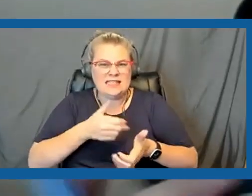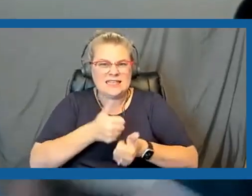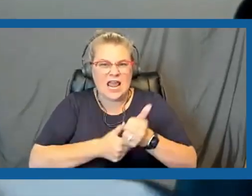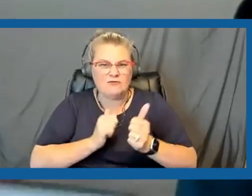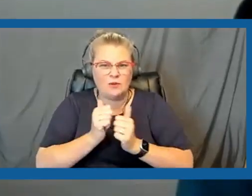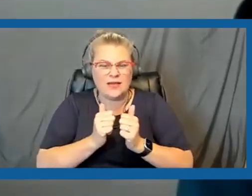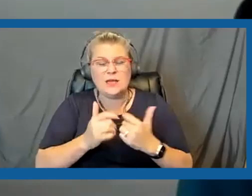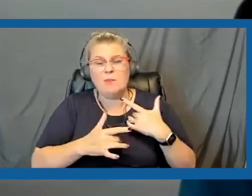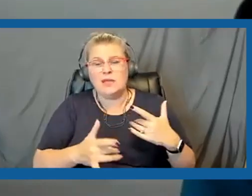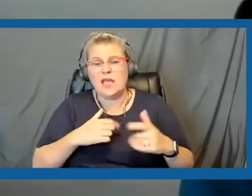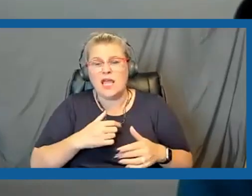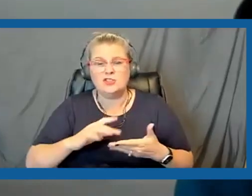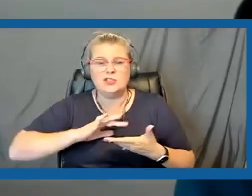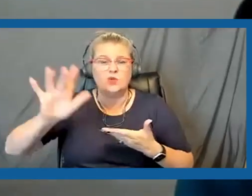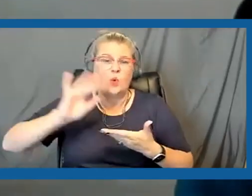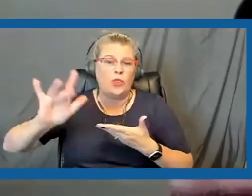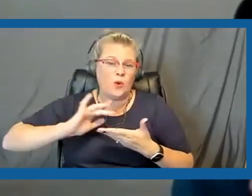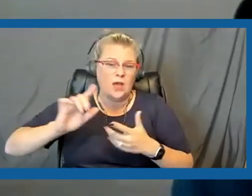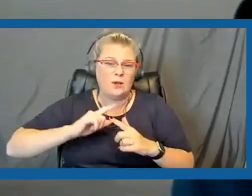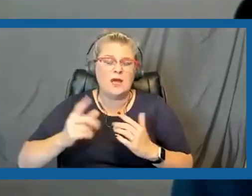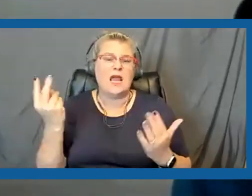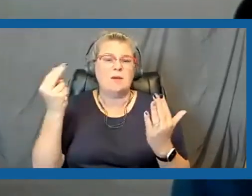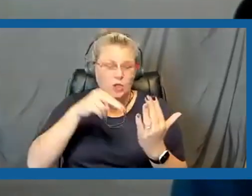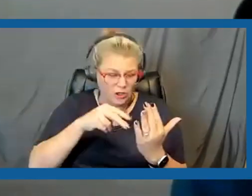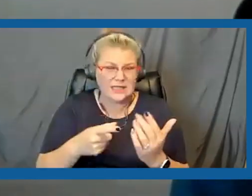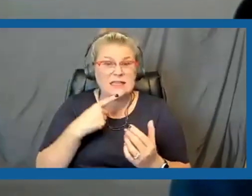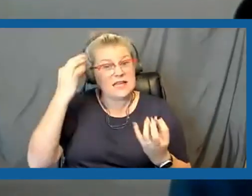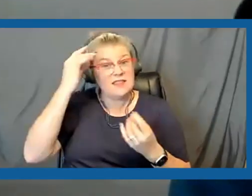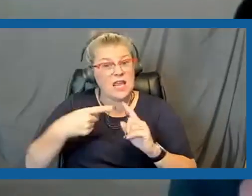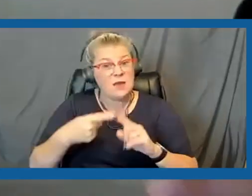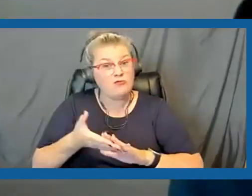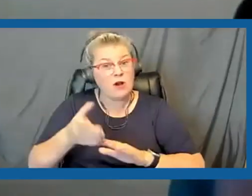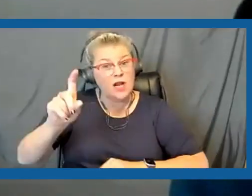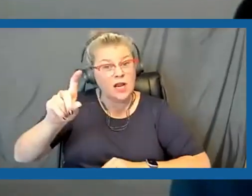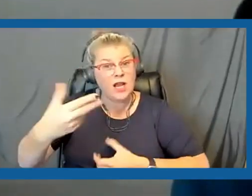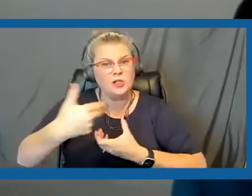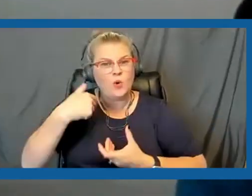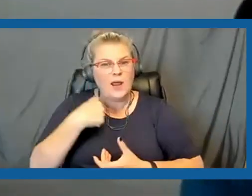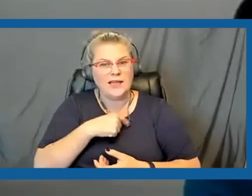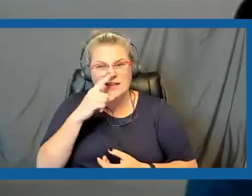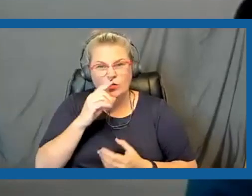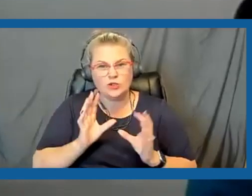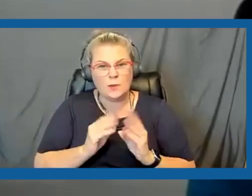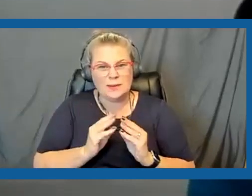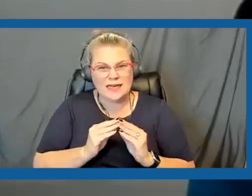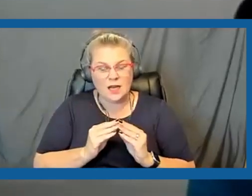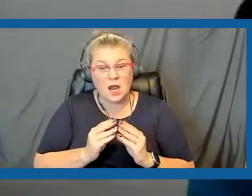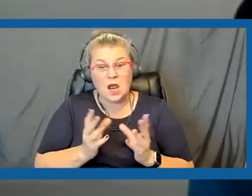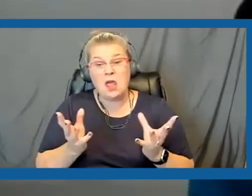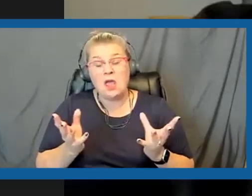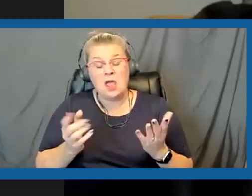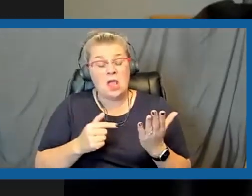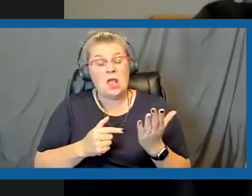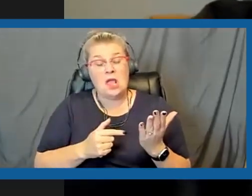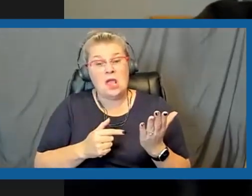through, but it was the timing, and I just happened to look down, it says, thinking about running. Join us at a virtual meeting. And I did. I joined a virtual meeting for